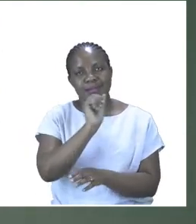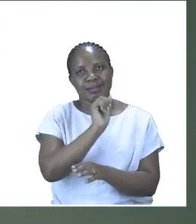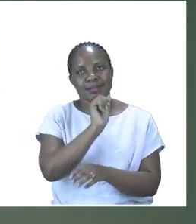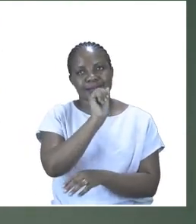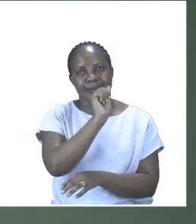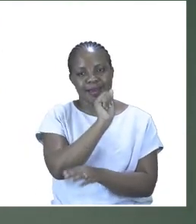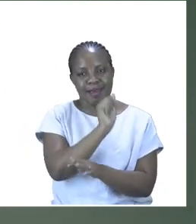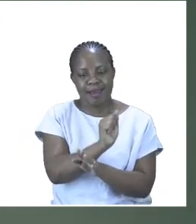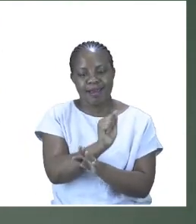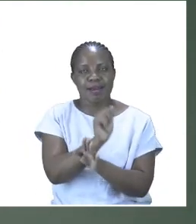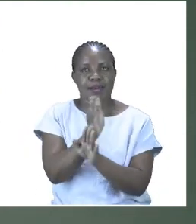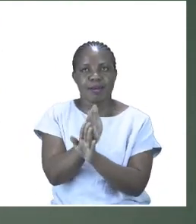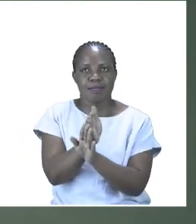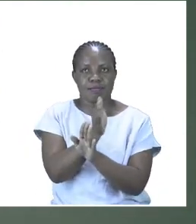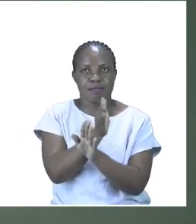C,